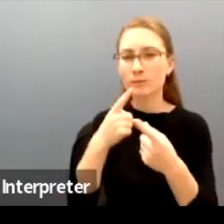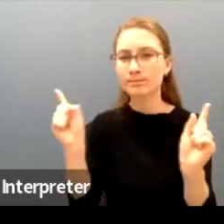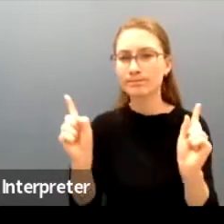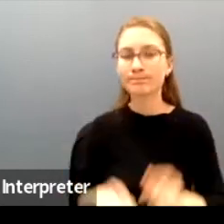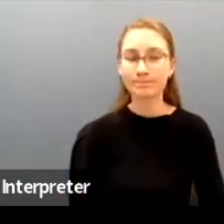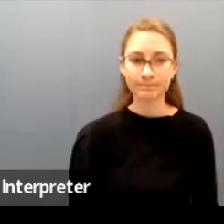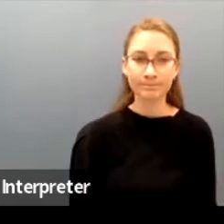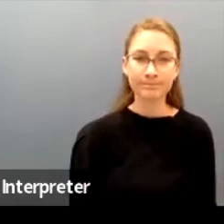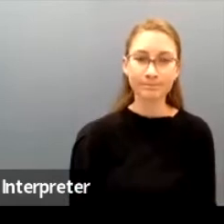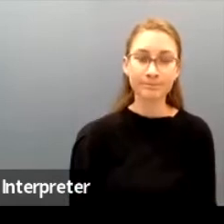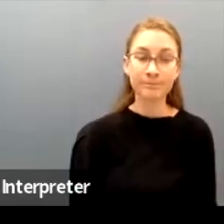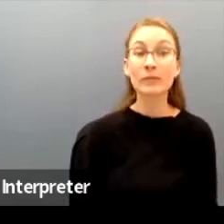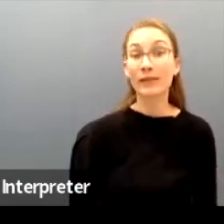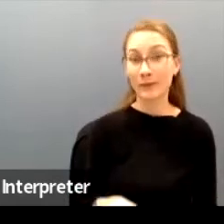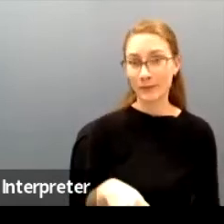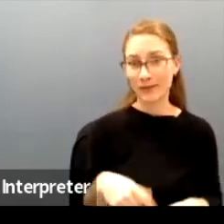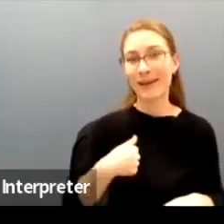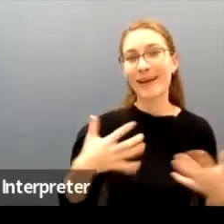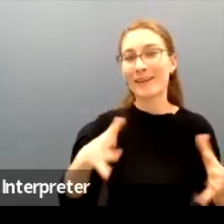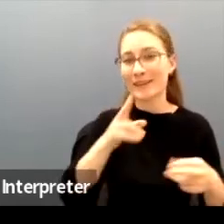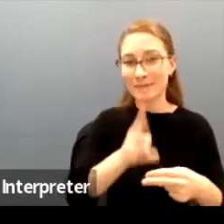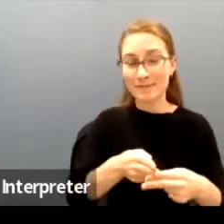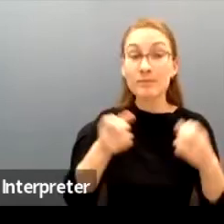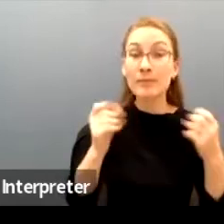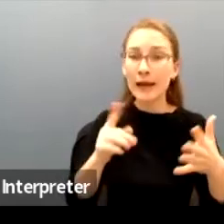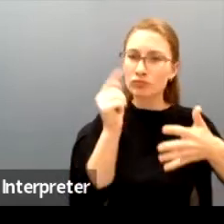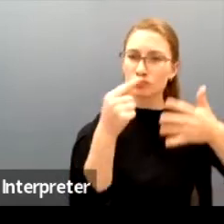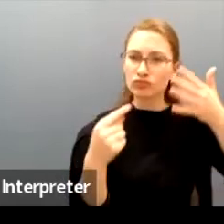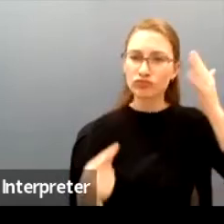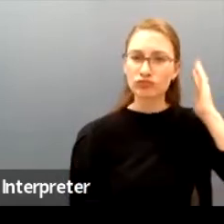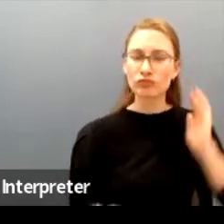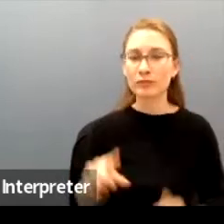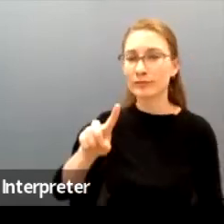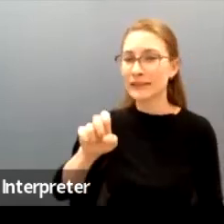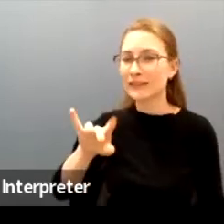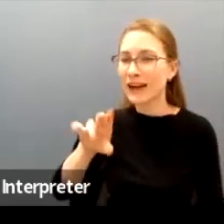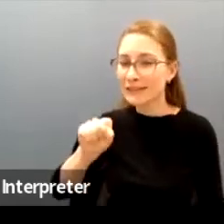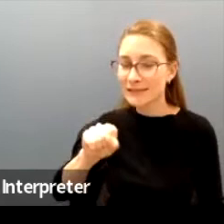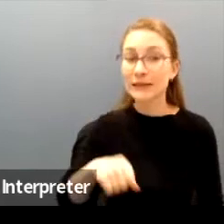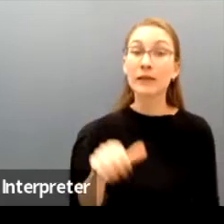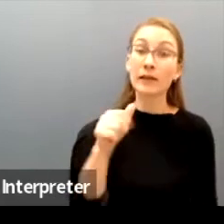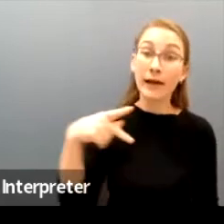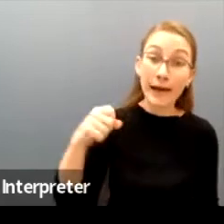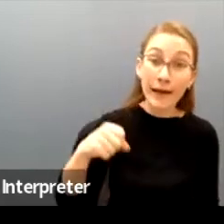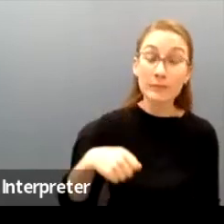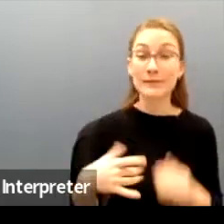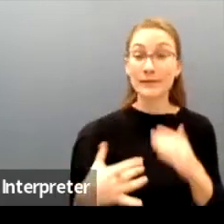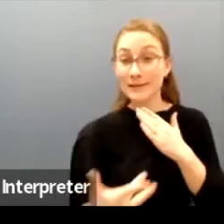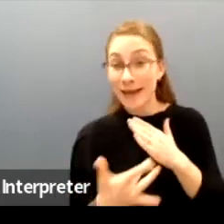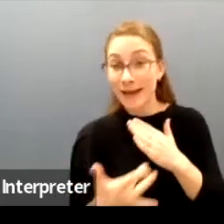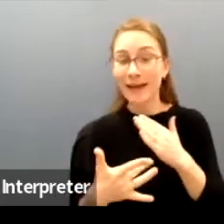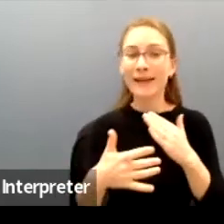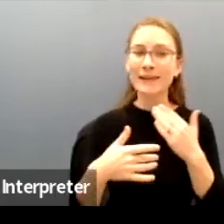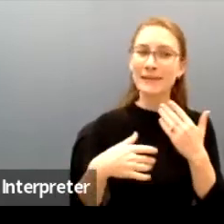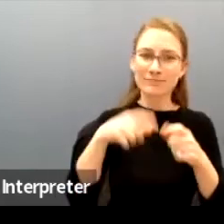So there are a bunch of different devices, as I have previously mentioned. So there's different apps, there's different types of technological devices, and